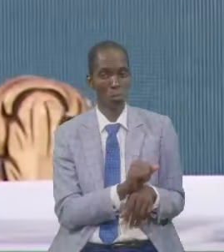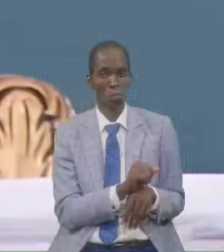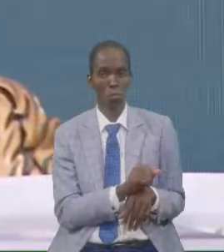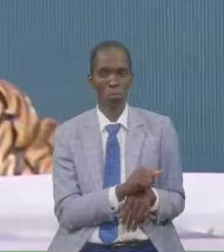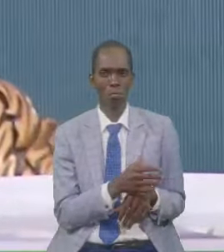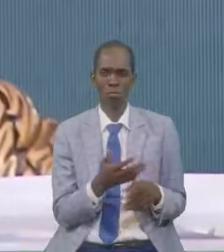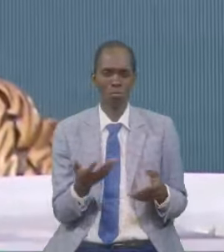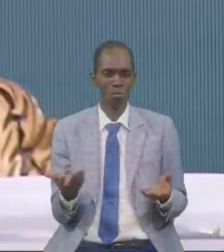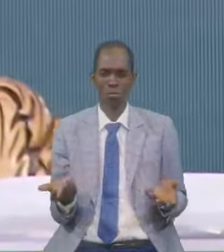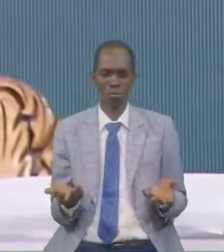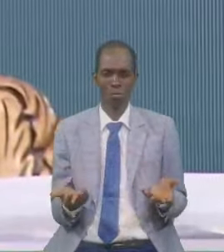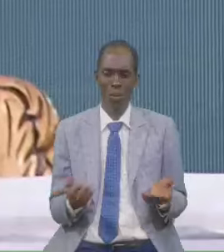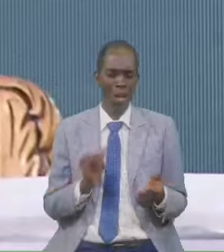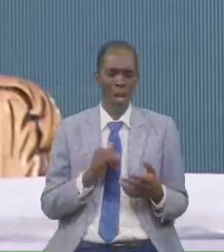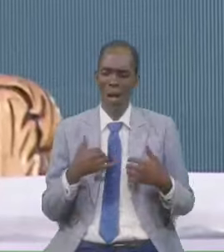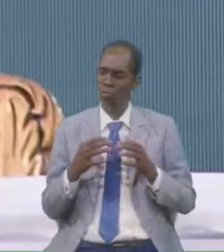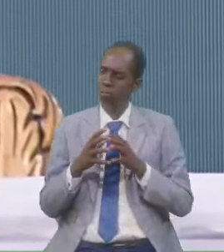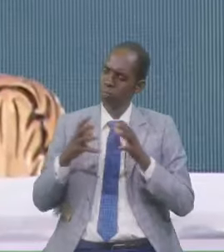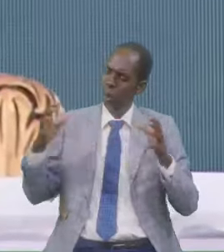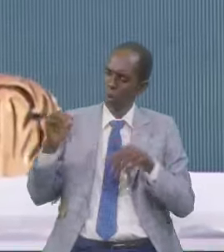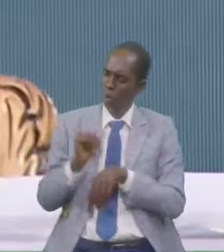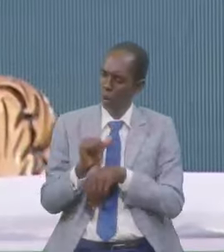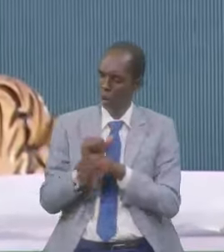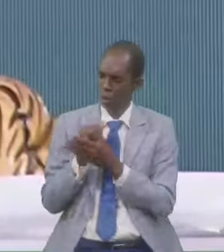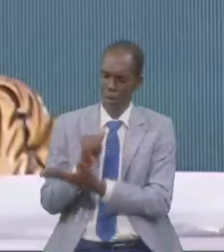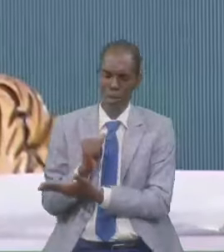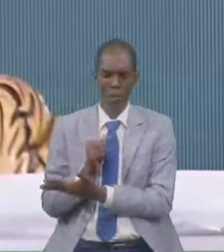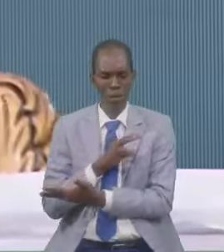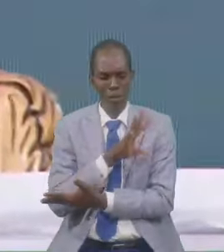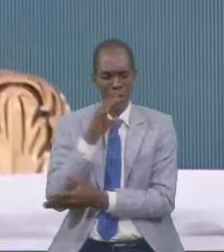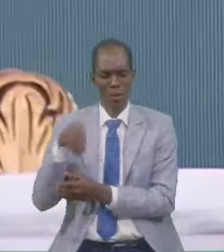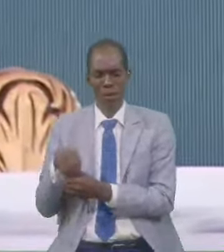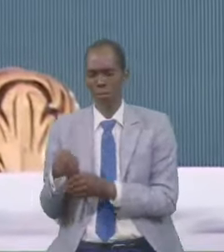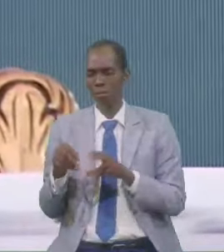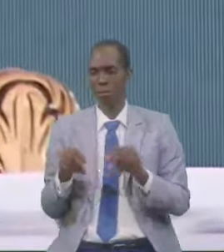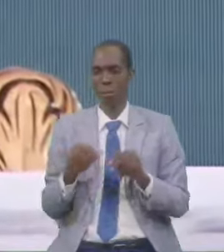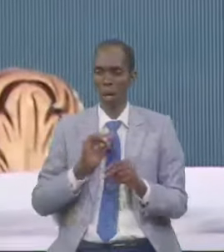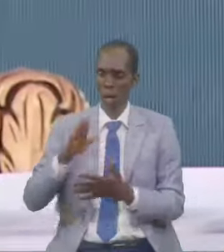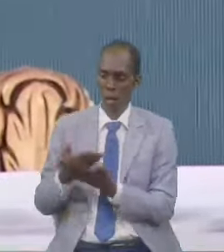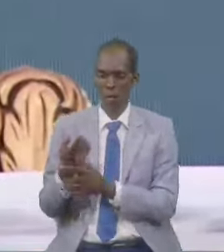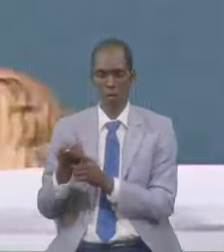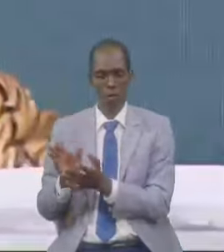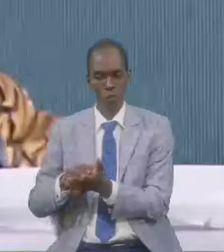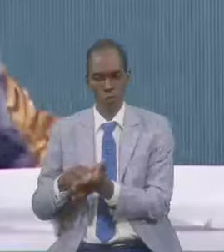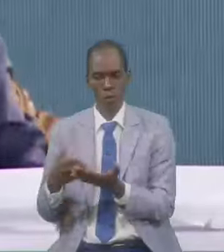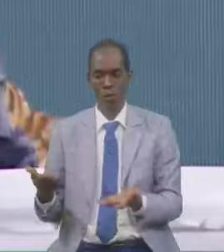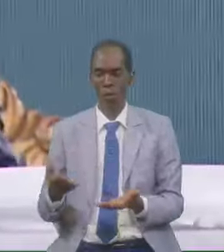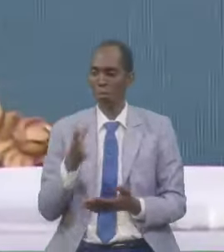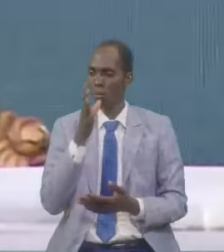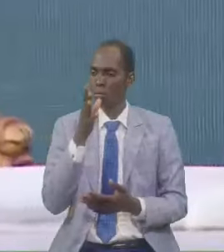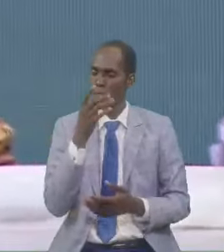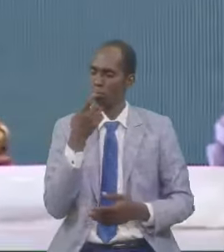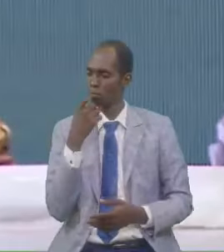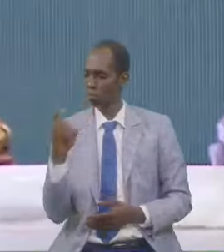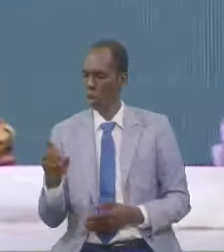do already. Manam cheyavalsindi ento migilundi. I come back from school. Nen school nunchi vachanu. Mommy says, can you do this and help